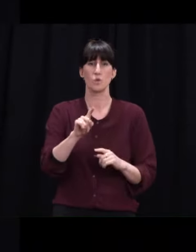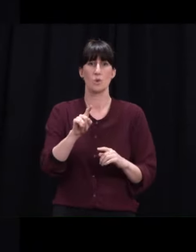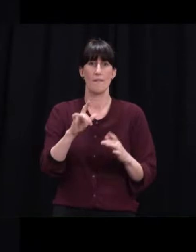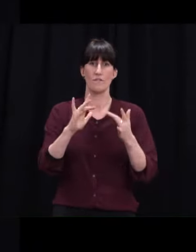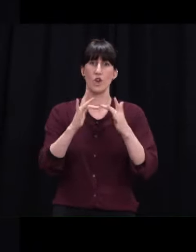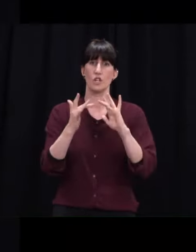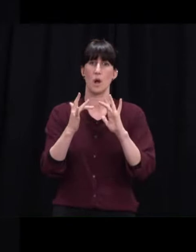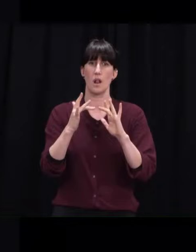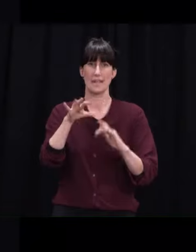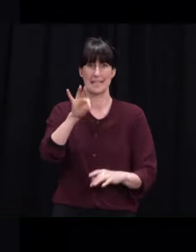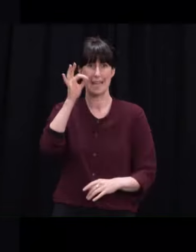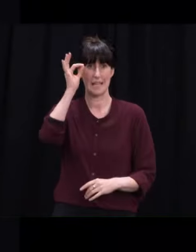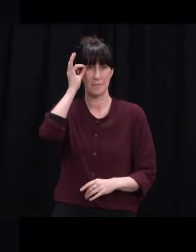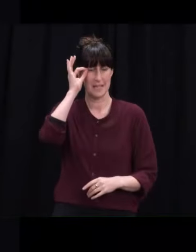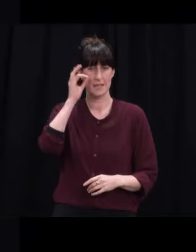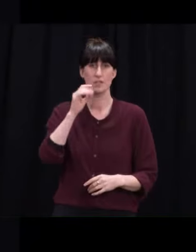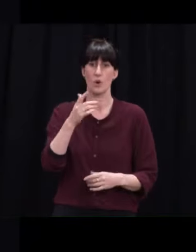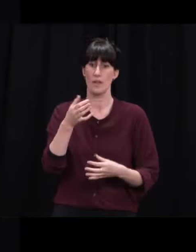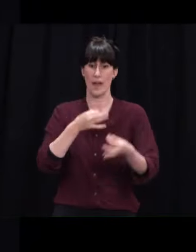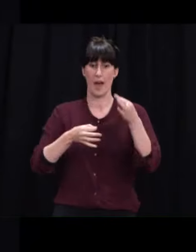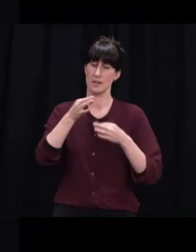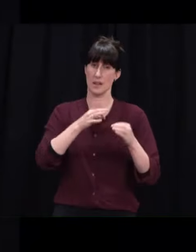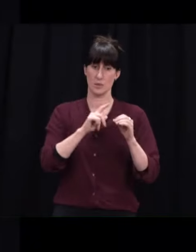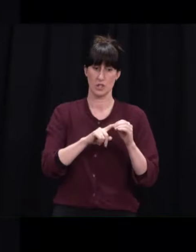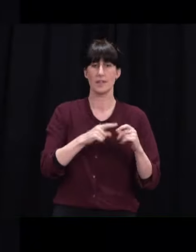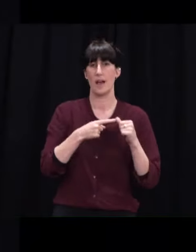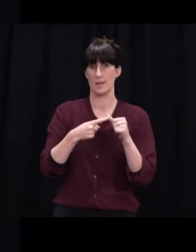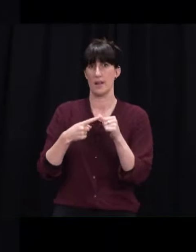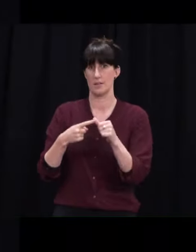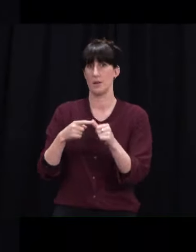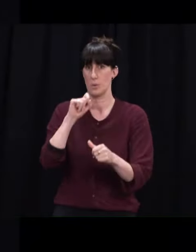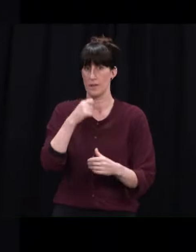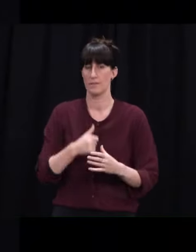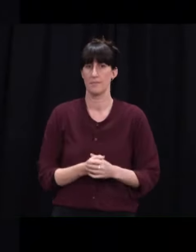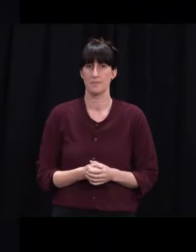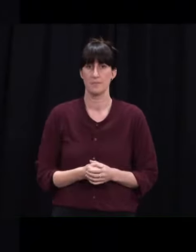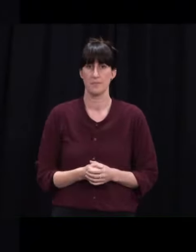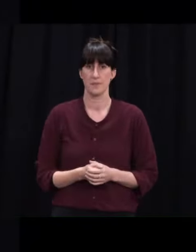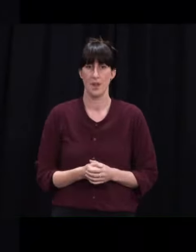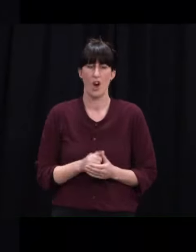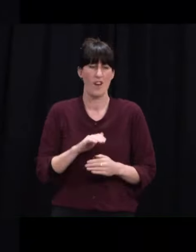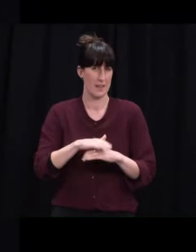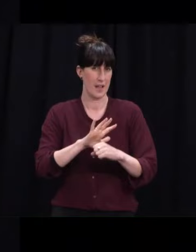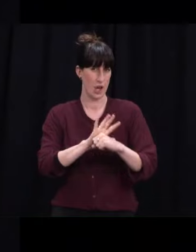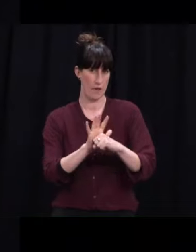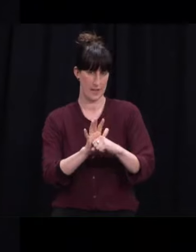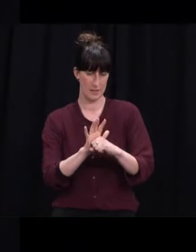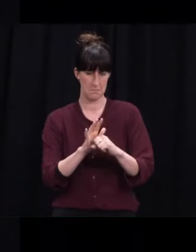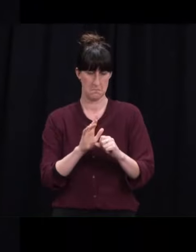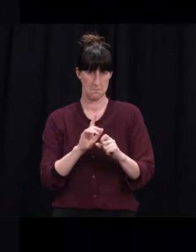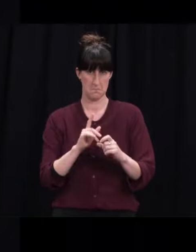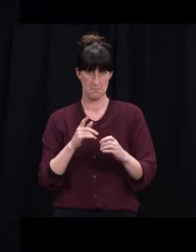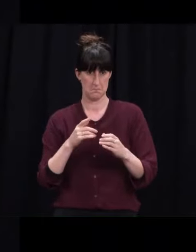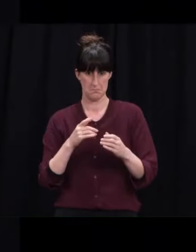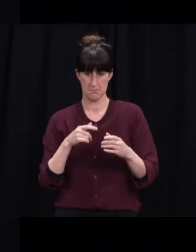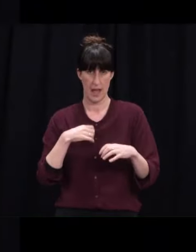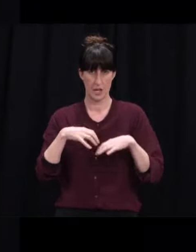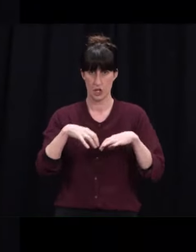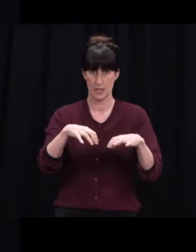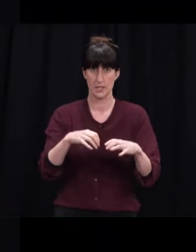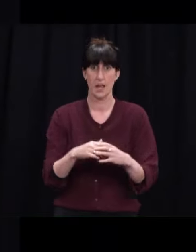almost every aspect of our COVID-19 response. And to some extent that is providing a greater question and